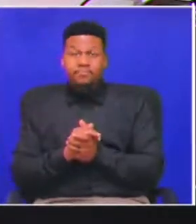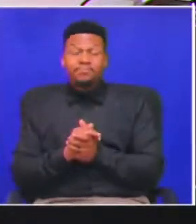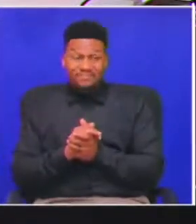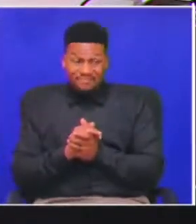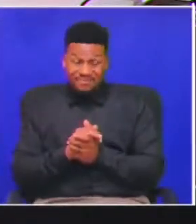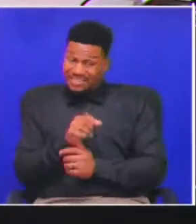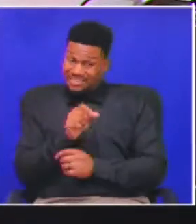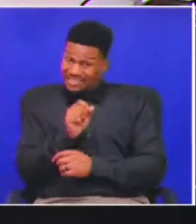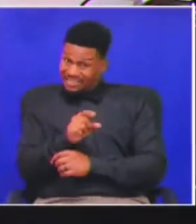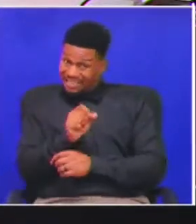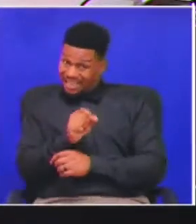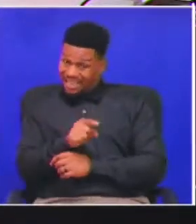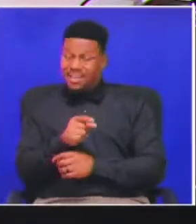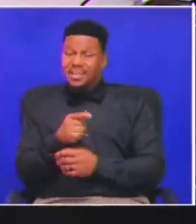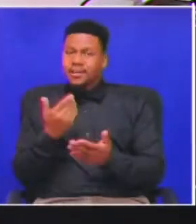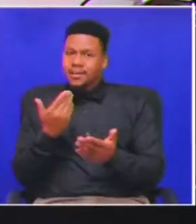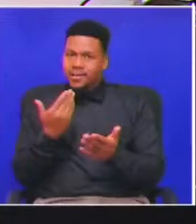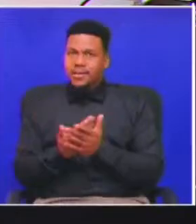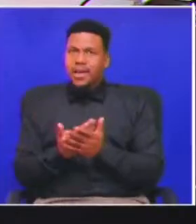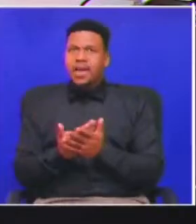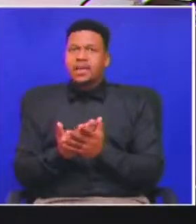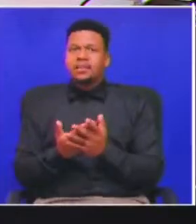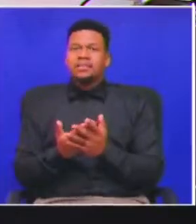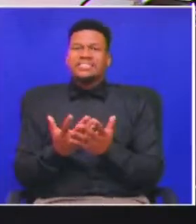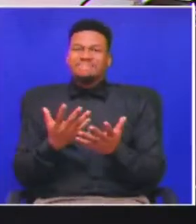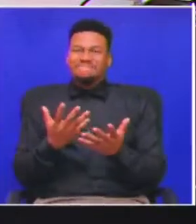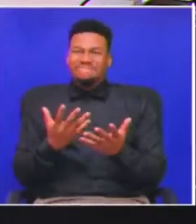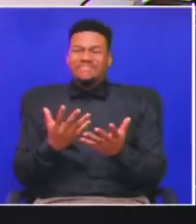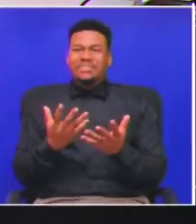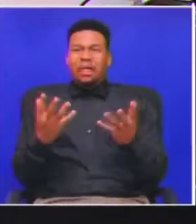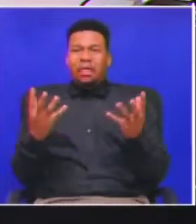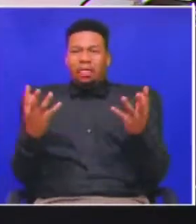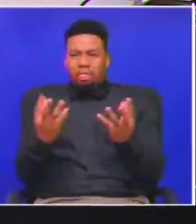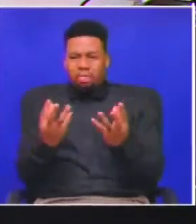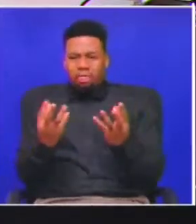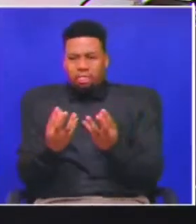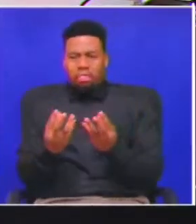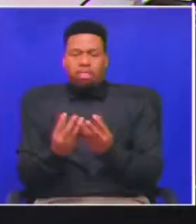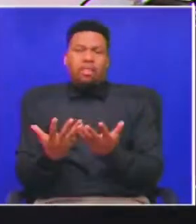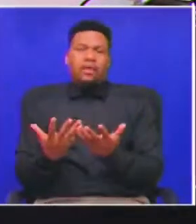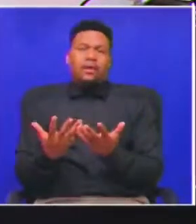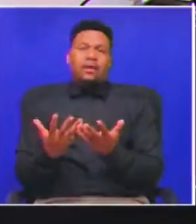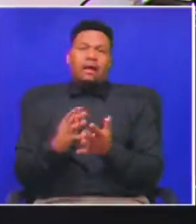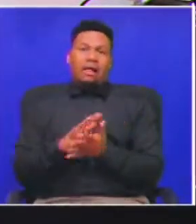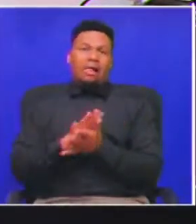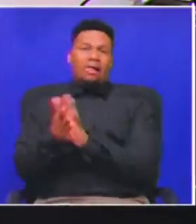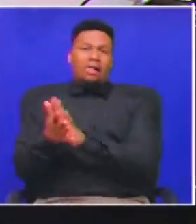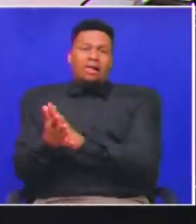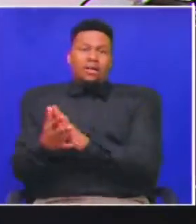of strain on our social services, and it also undermines our